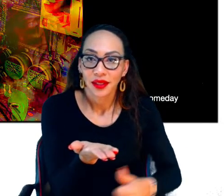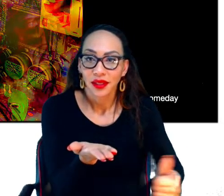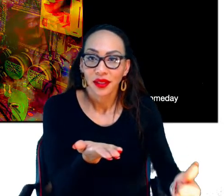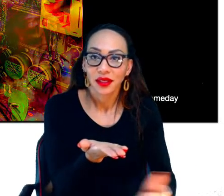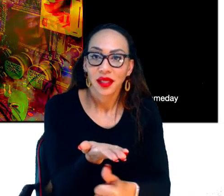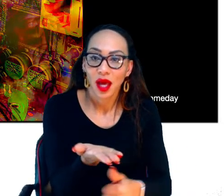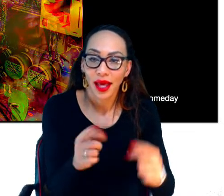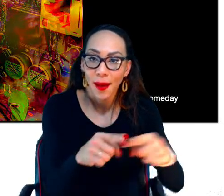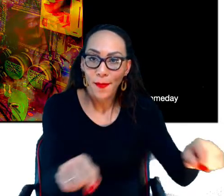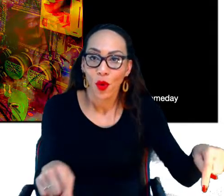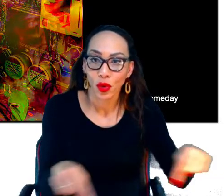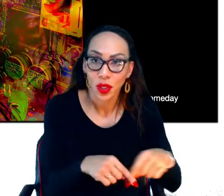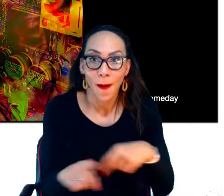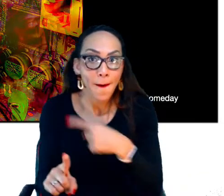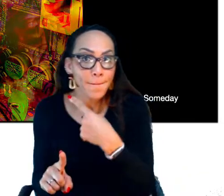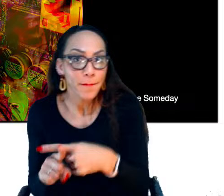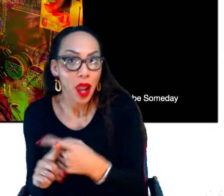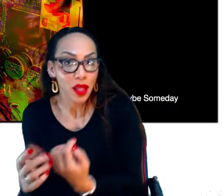the two of them.